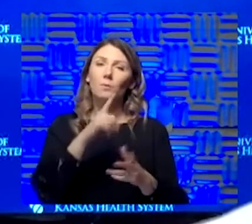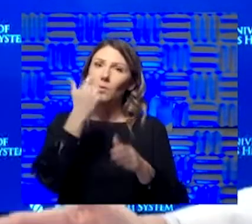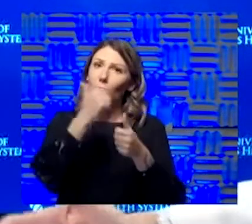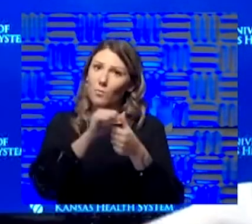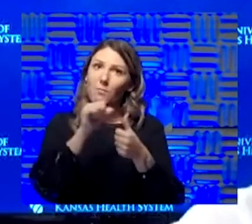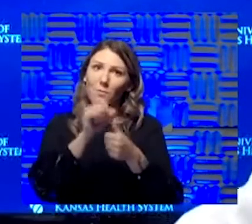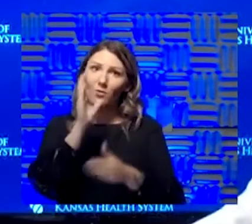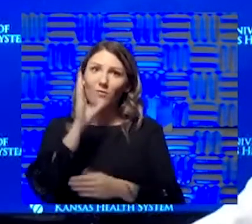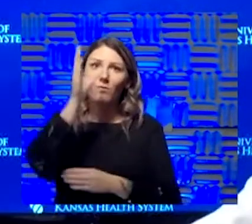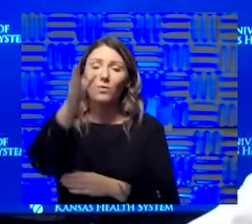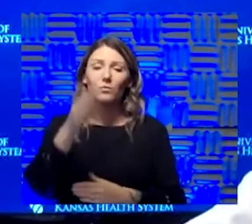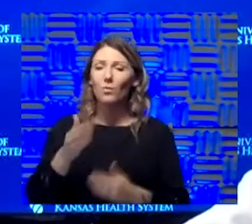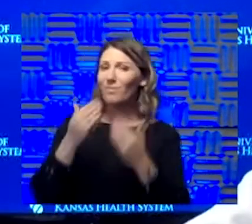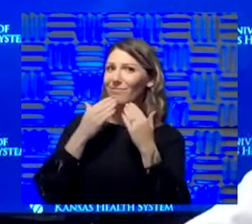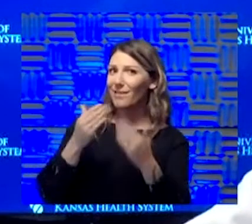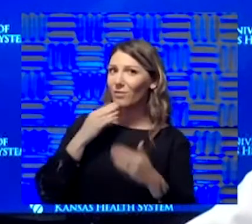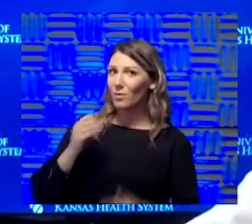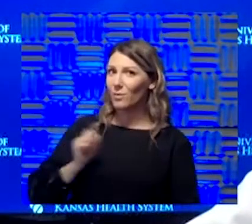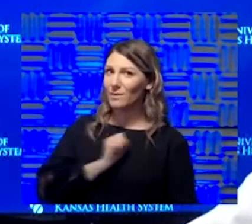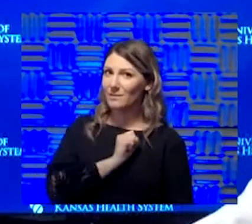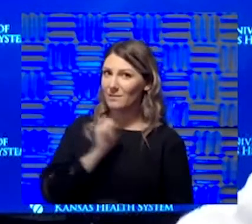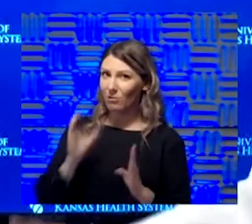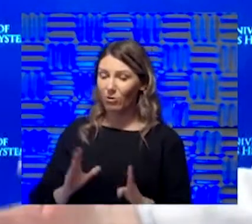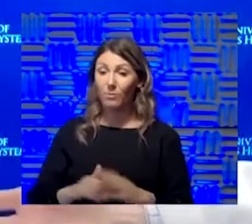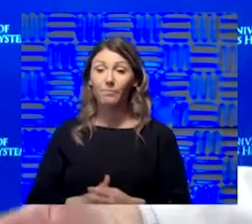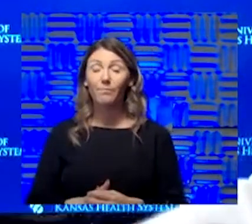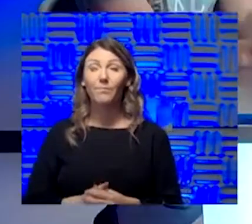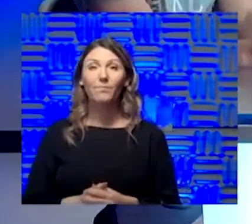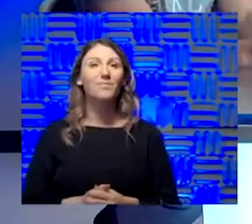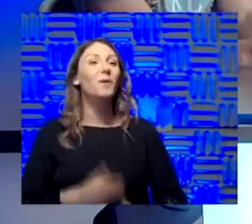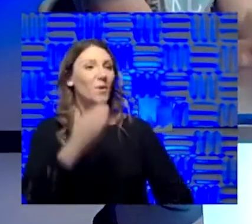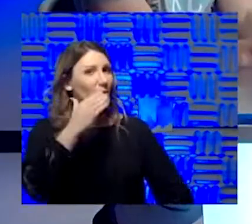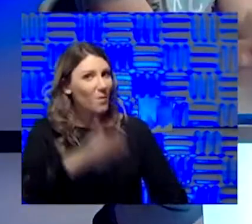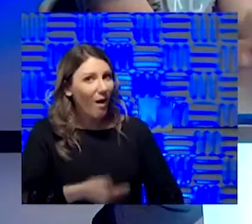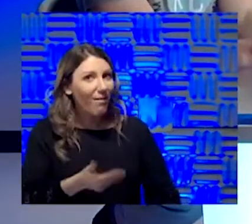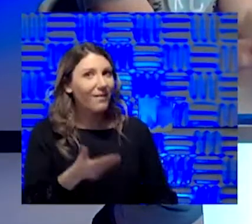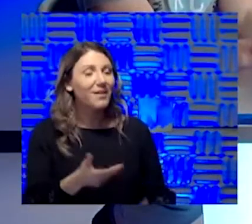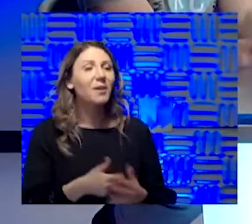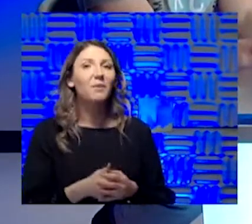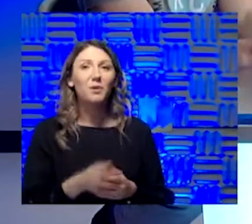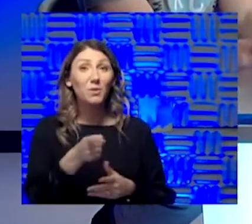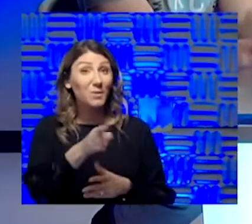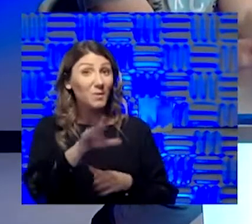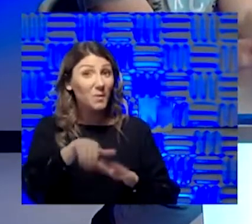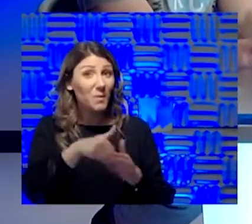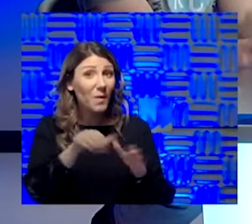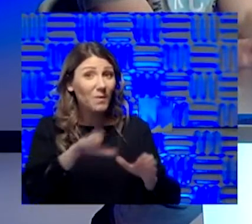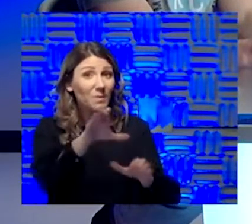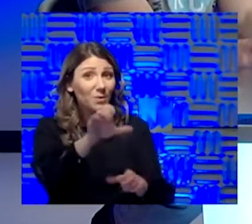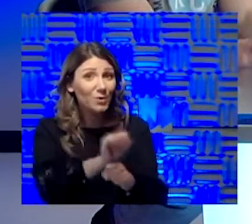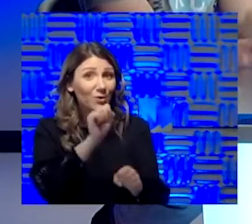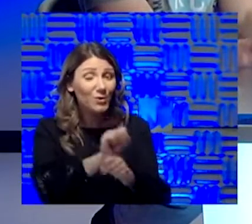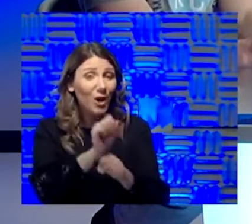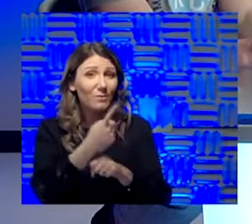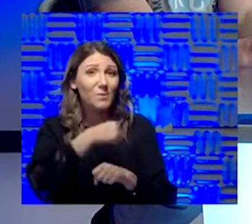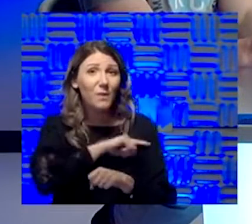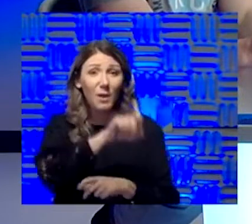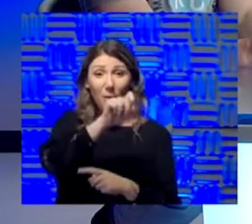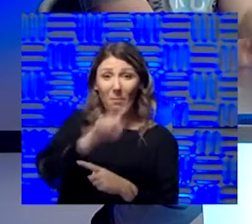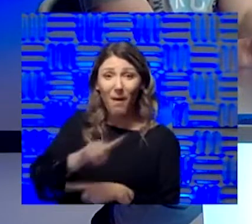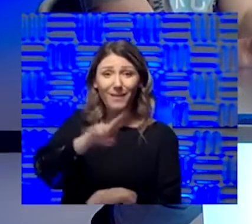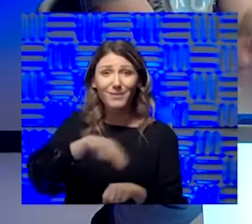thank you for your great efforts on that. We are open. You're very welcome. When you all can do your jobs, then we all can get back to something much more